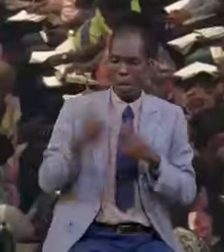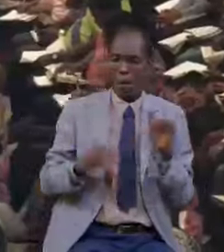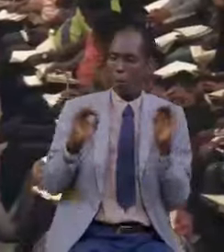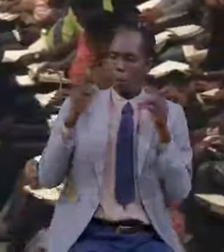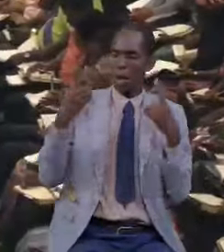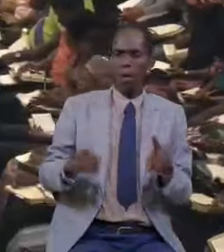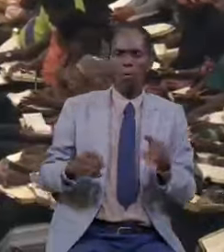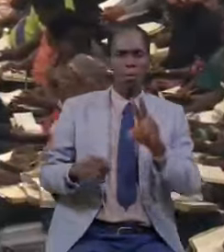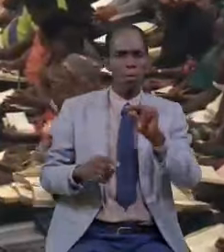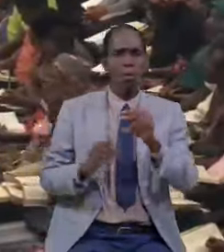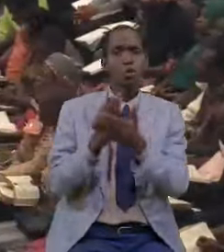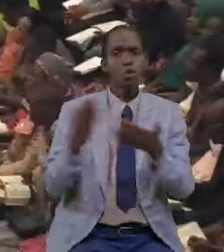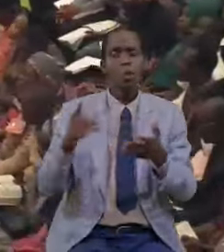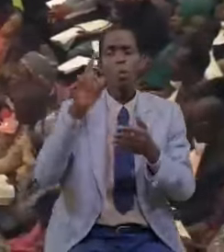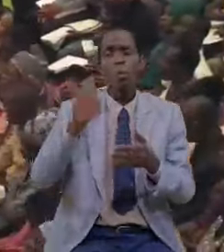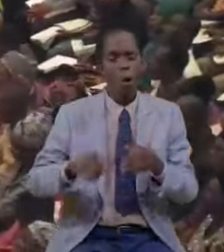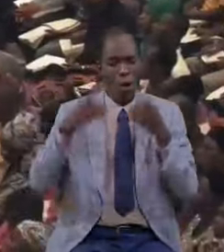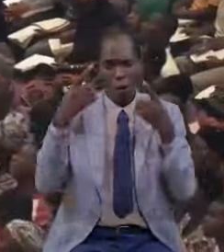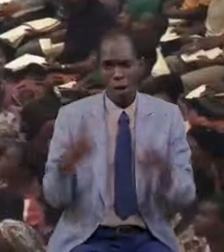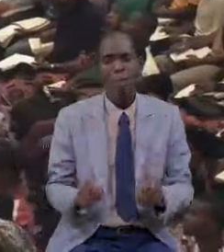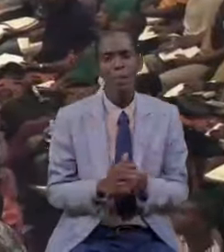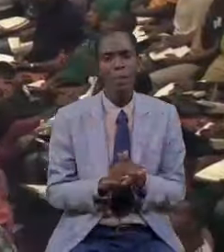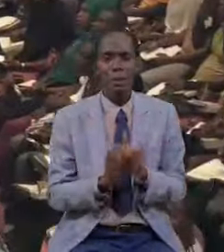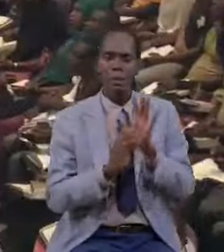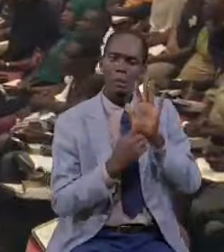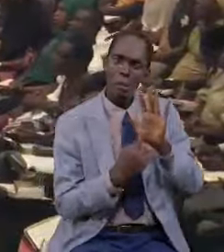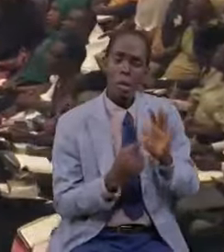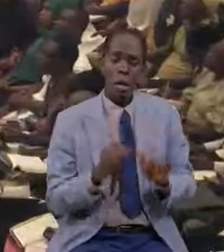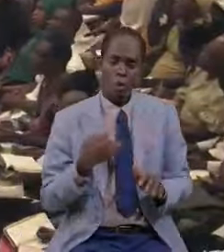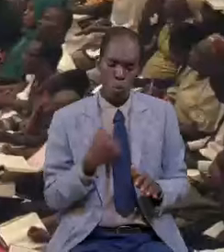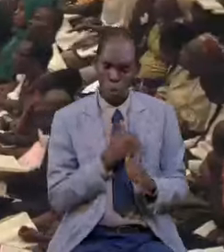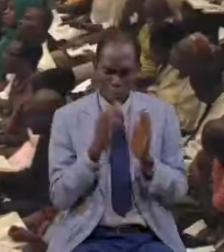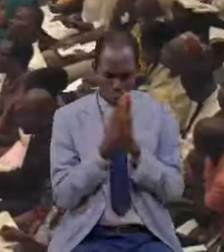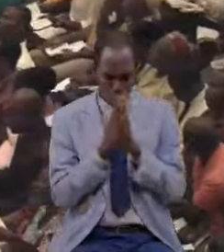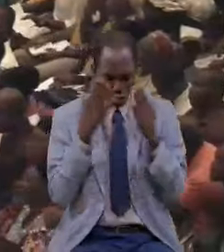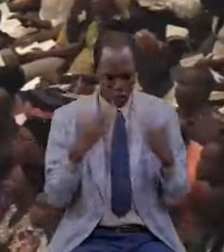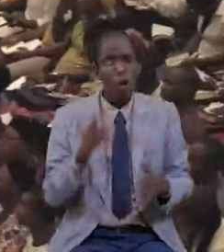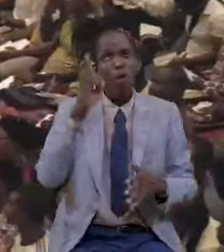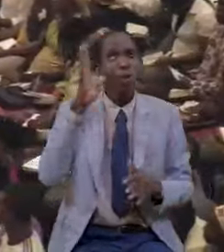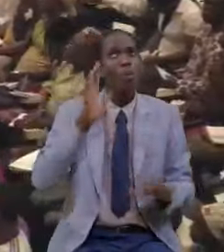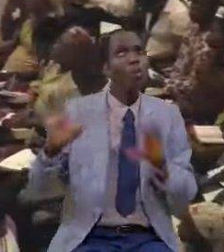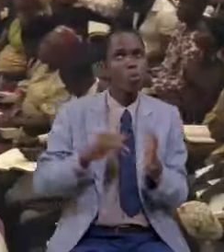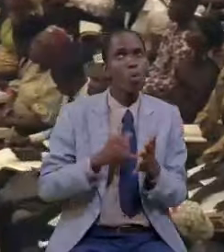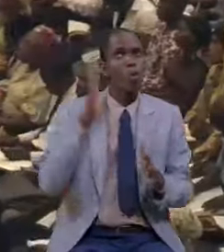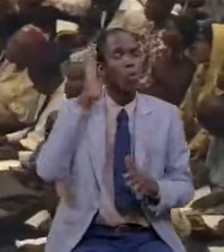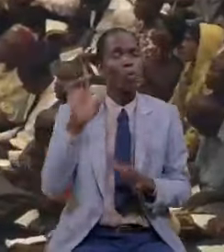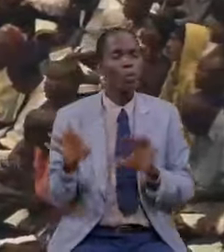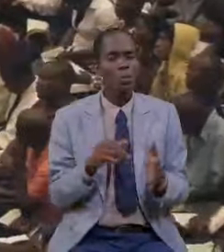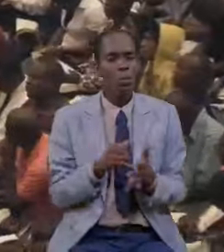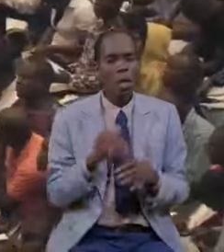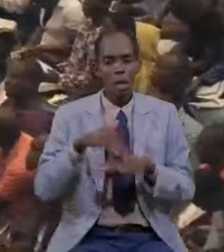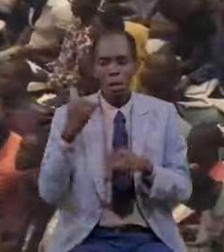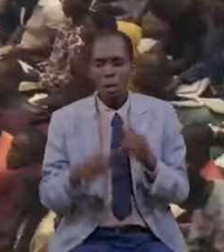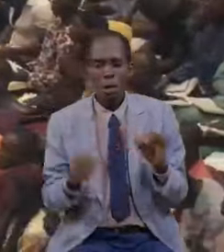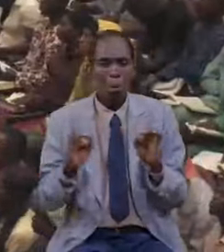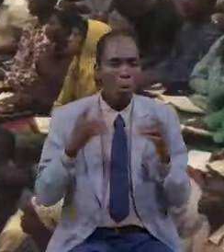happen. What if we pray and then we say, God is going to do it? What if nothing happens? Don't talk about